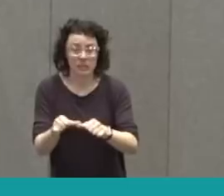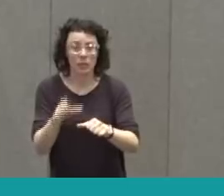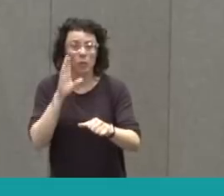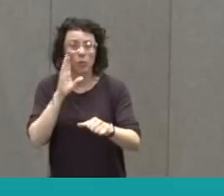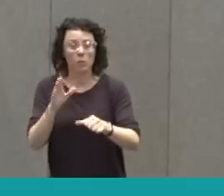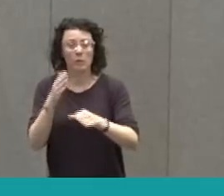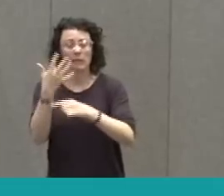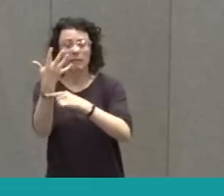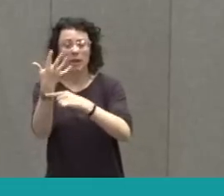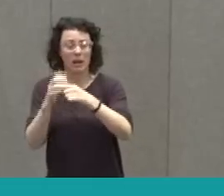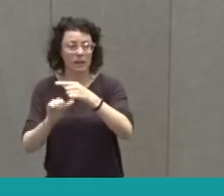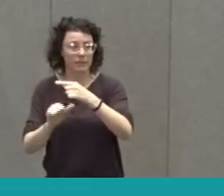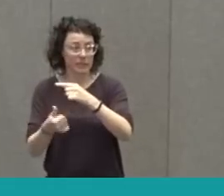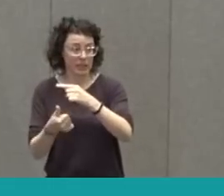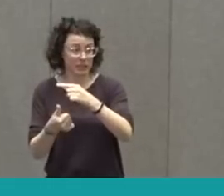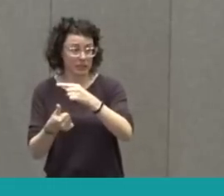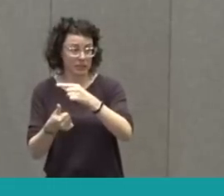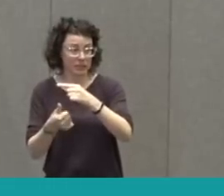6/12,